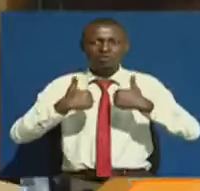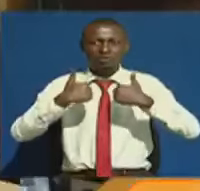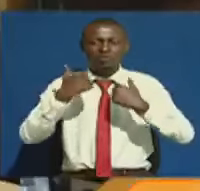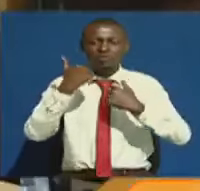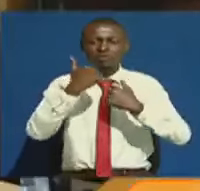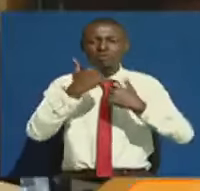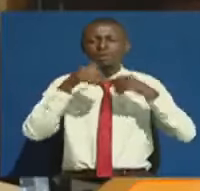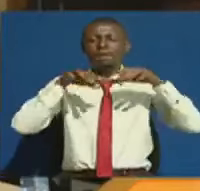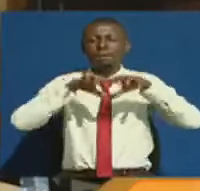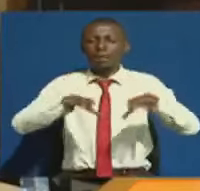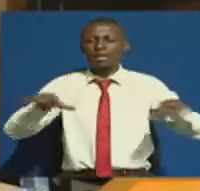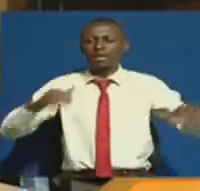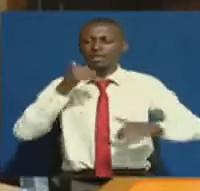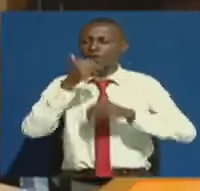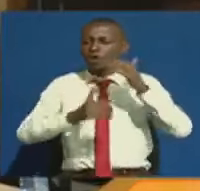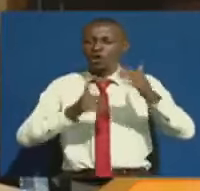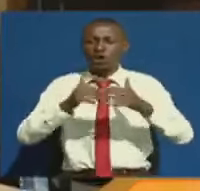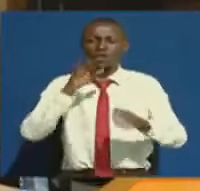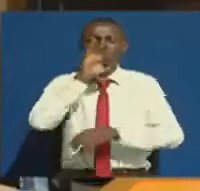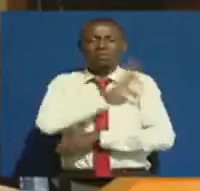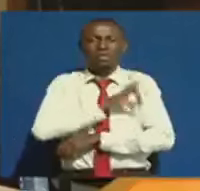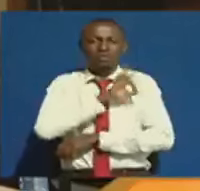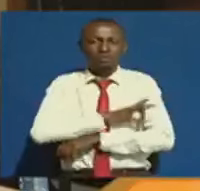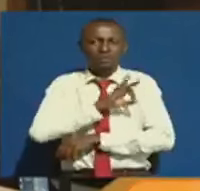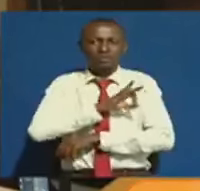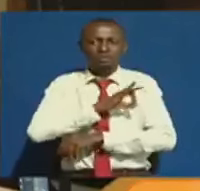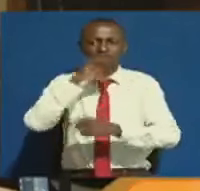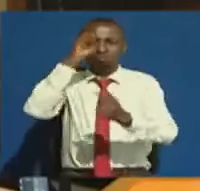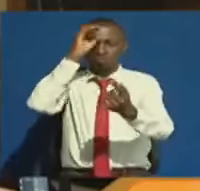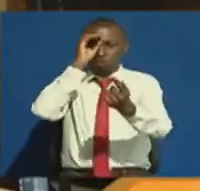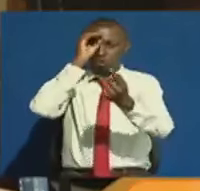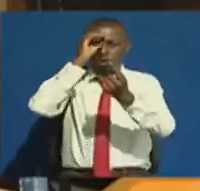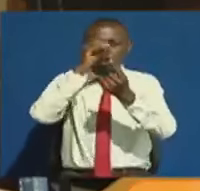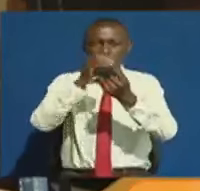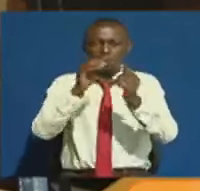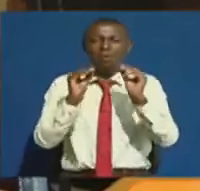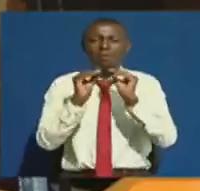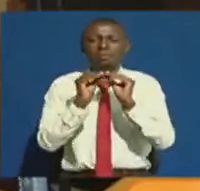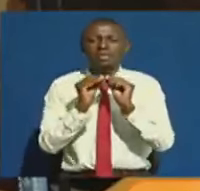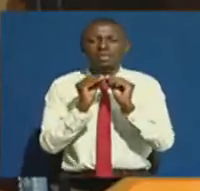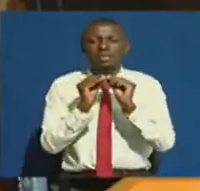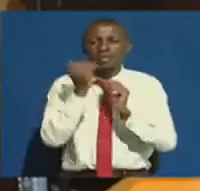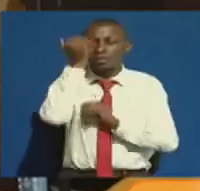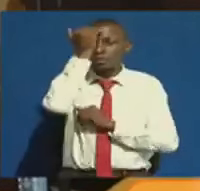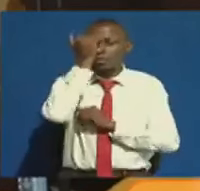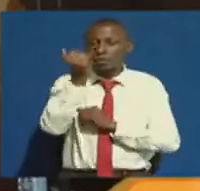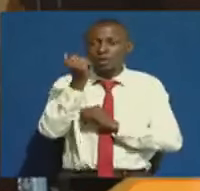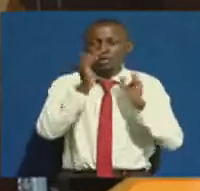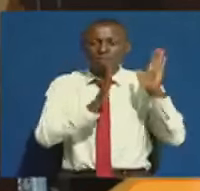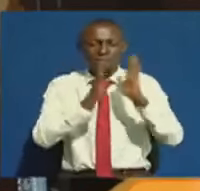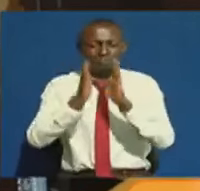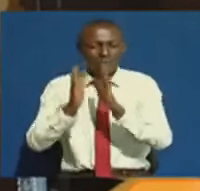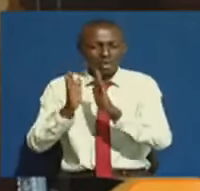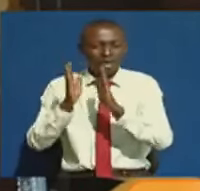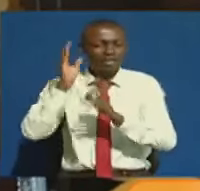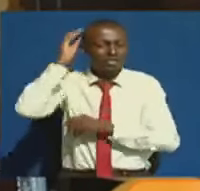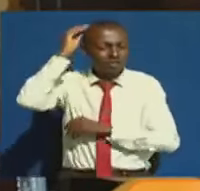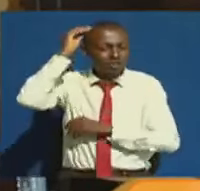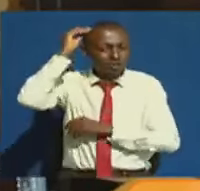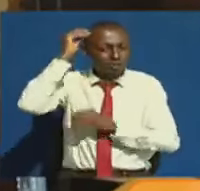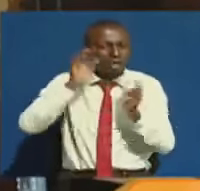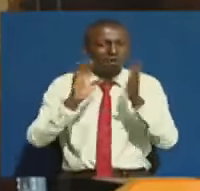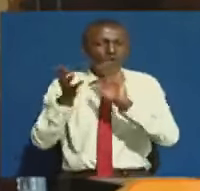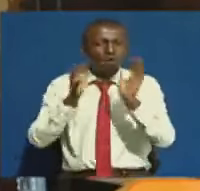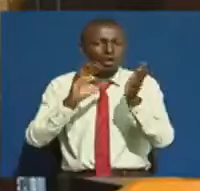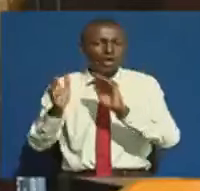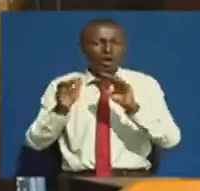us. The objective of our meeting is to develop the roadmap for the Federal Republic of Somalia into